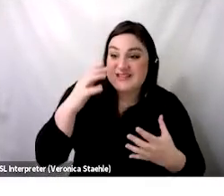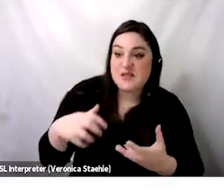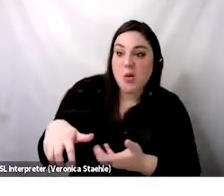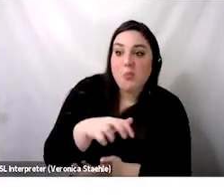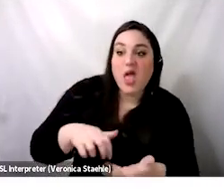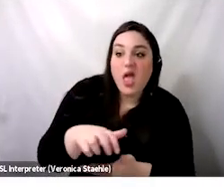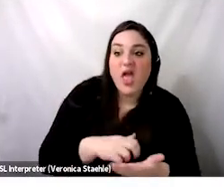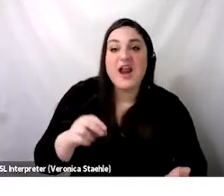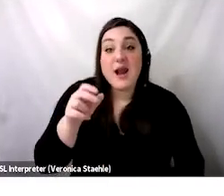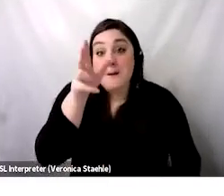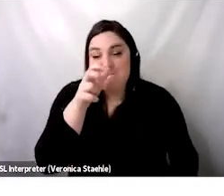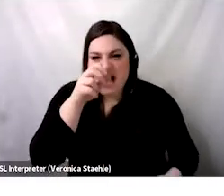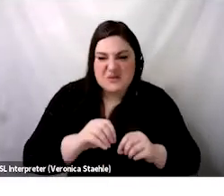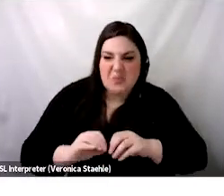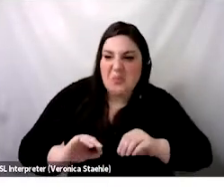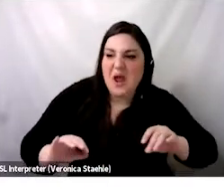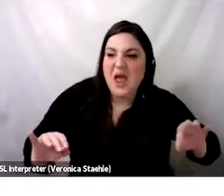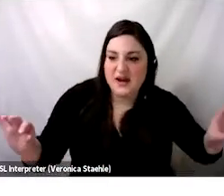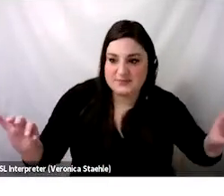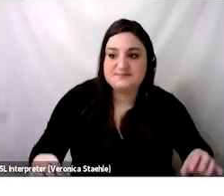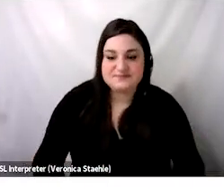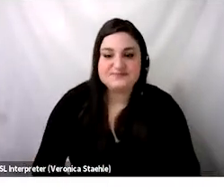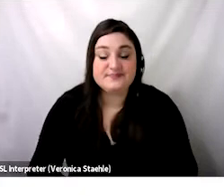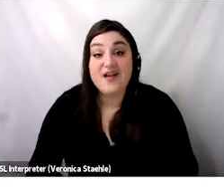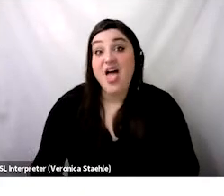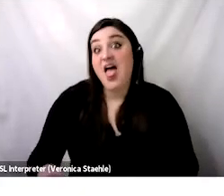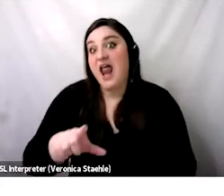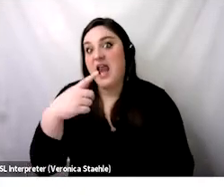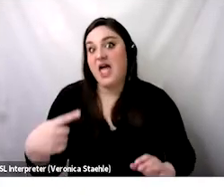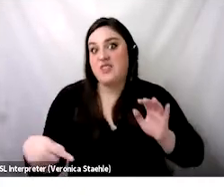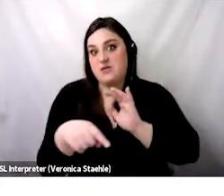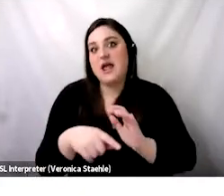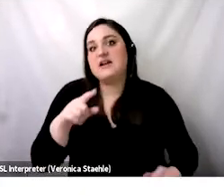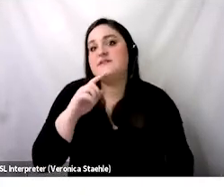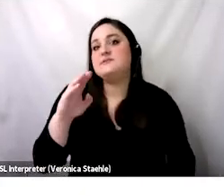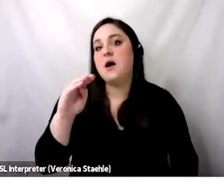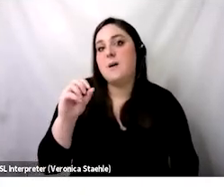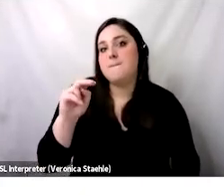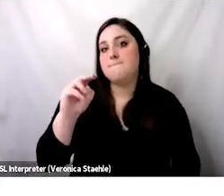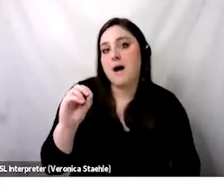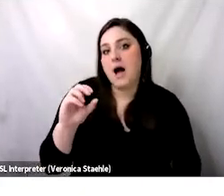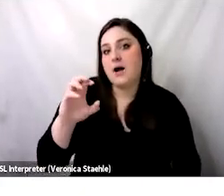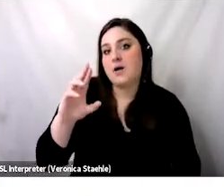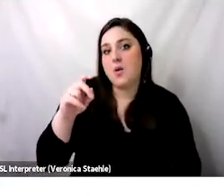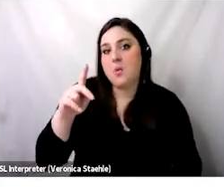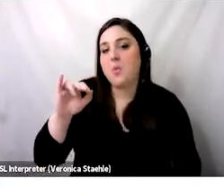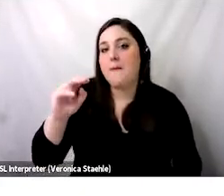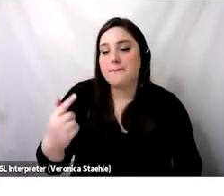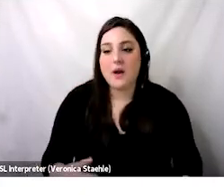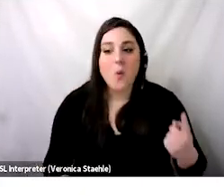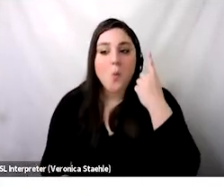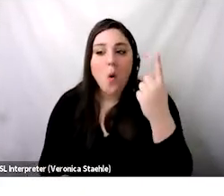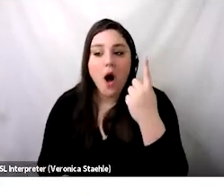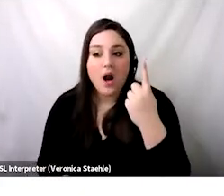is monocropping. And I say that because back in the day, farmers would grow a diversity